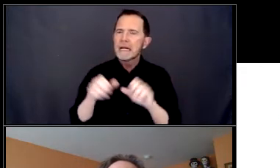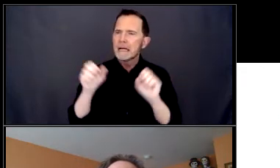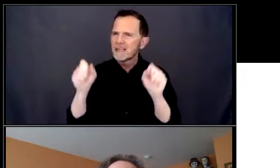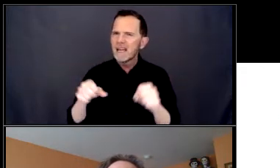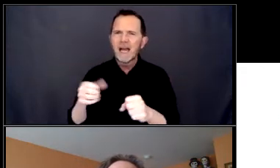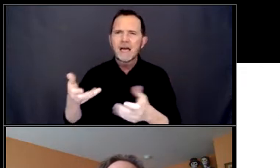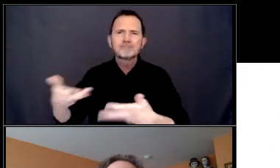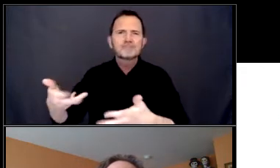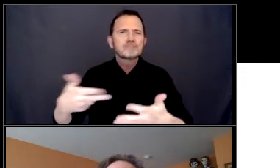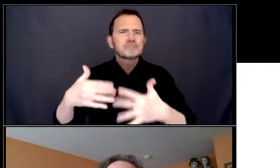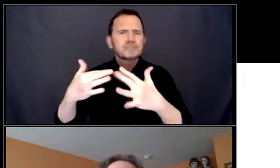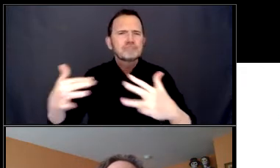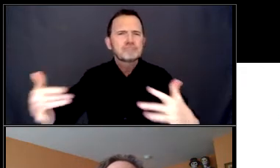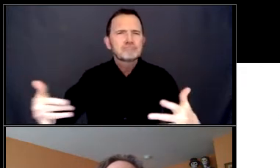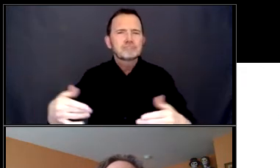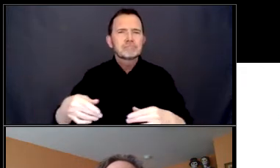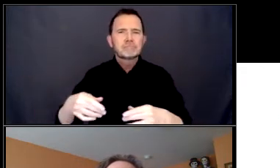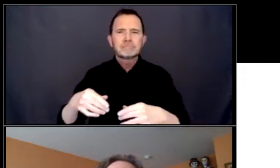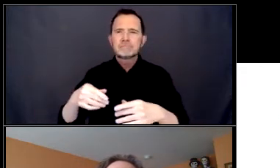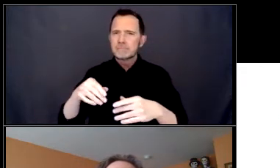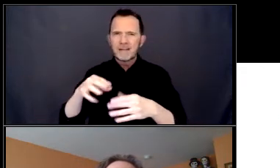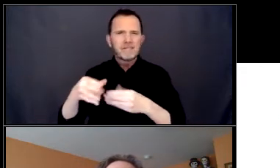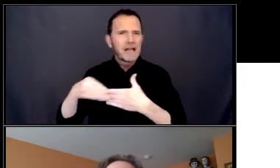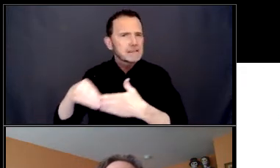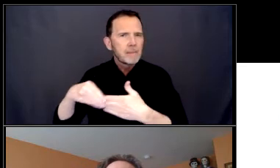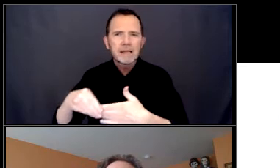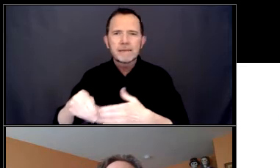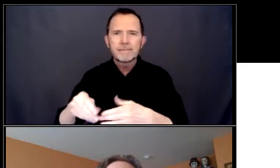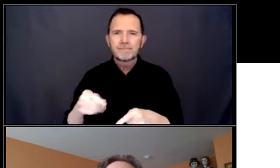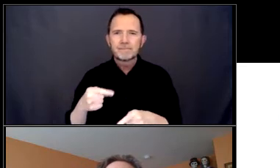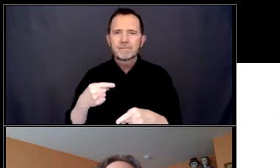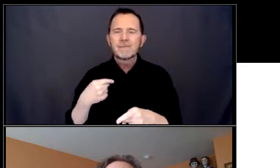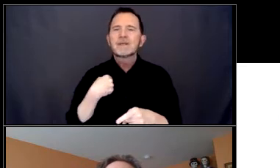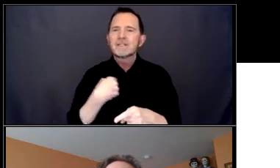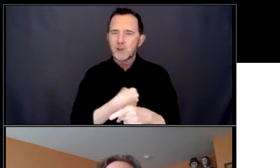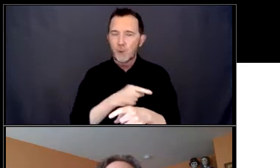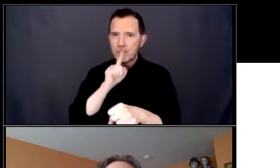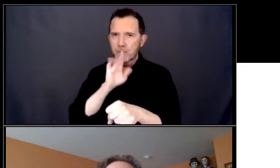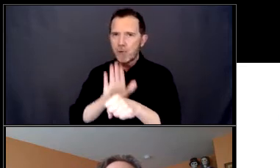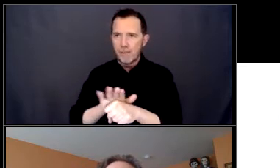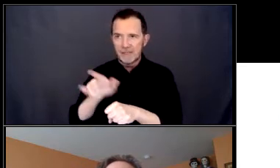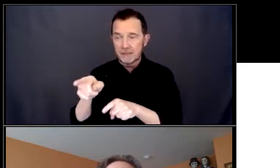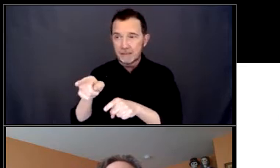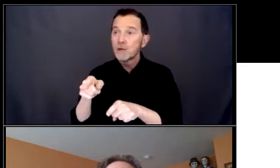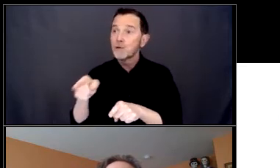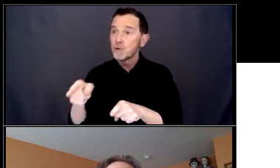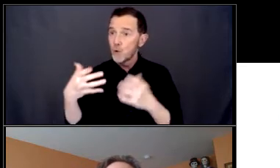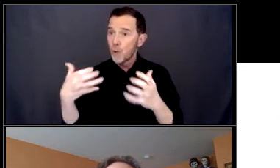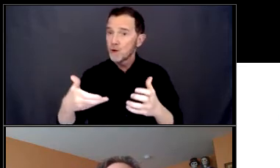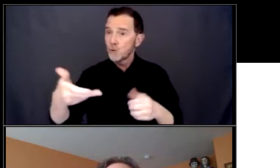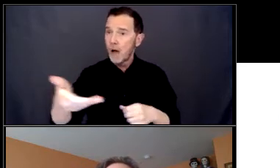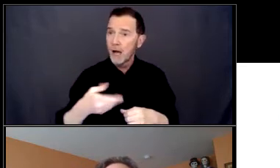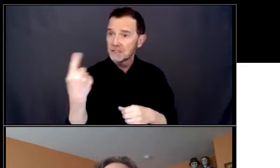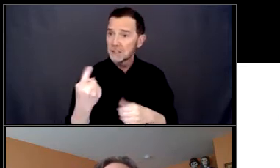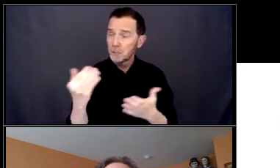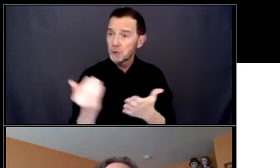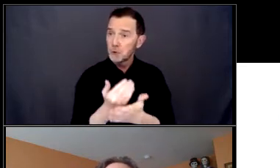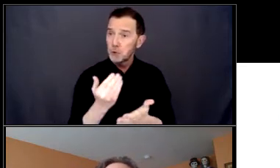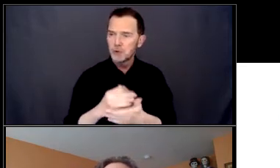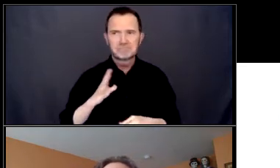is we promise that we can provide you with a highly qualified young adult with a disability who can help your team